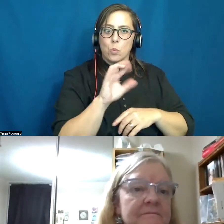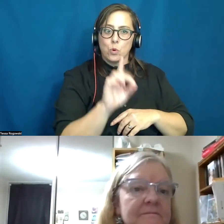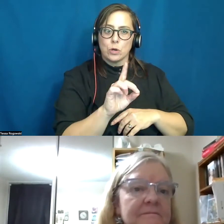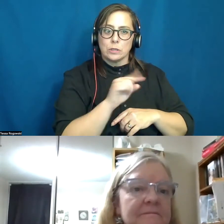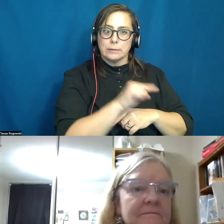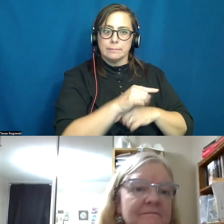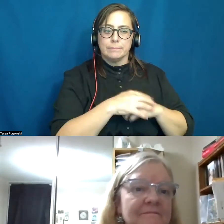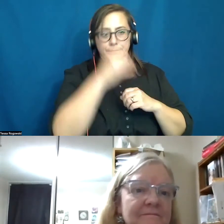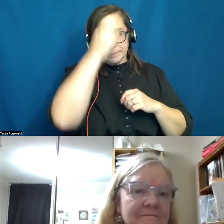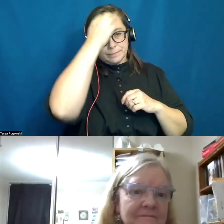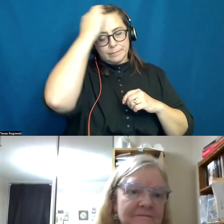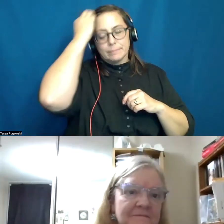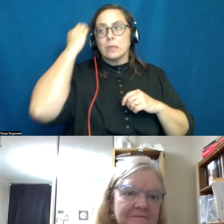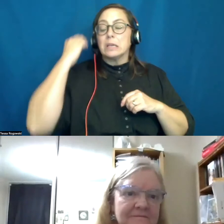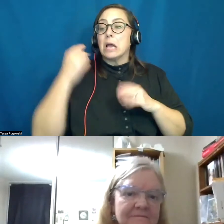Be honest,